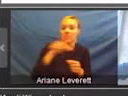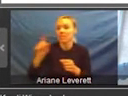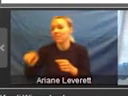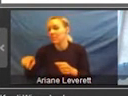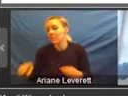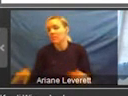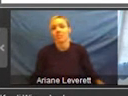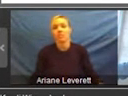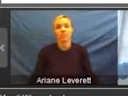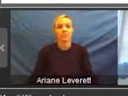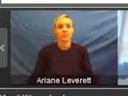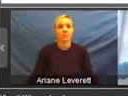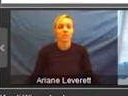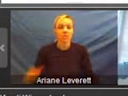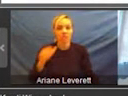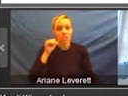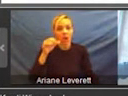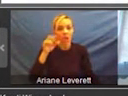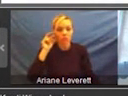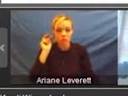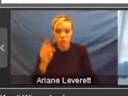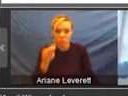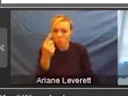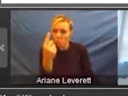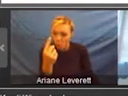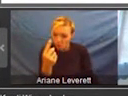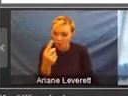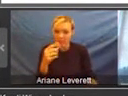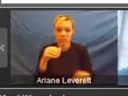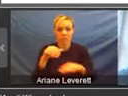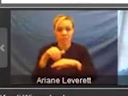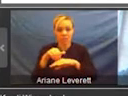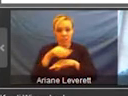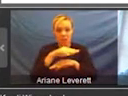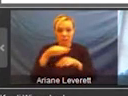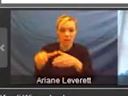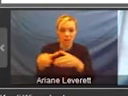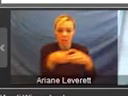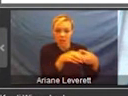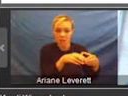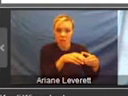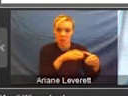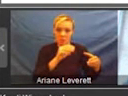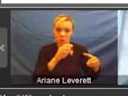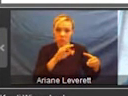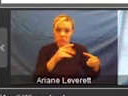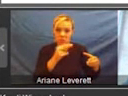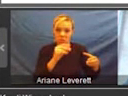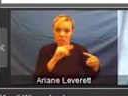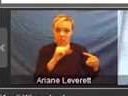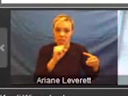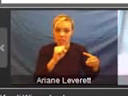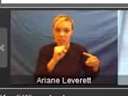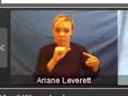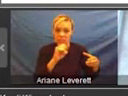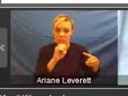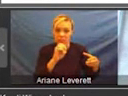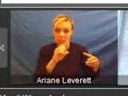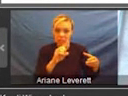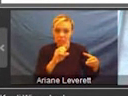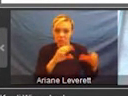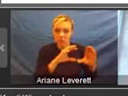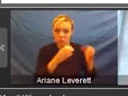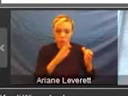specific marginalized group, having a very kind of narrow approach to how to dive into the